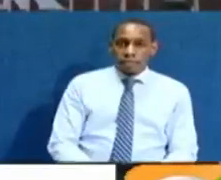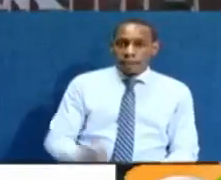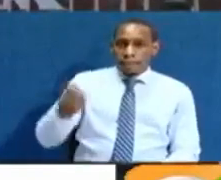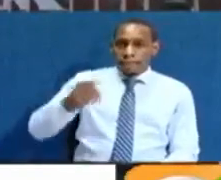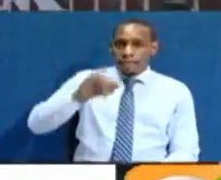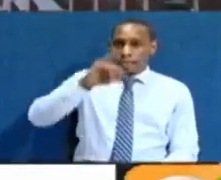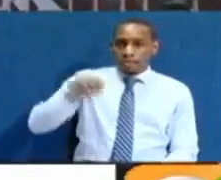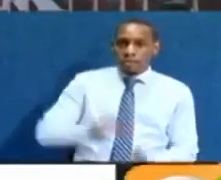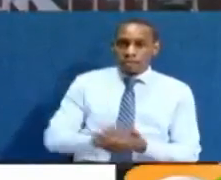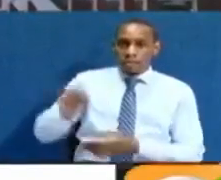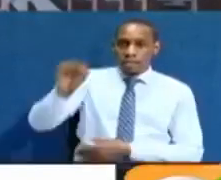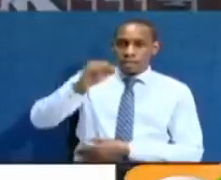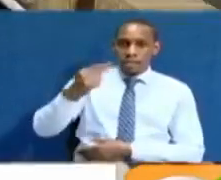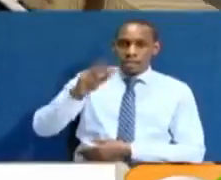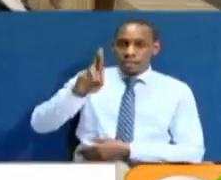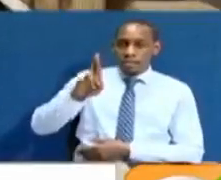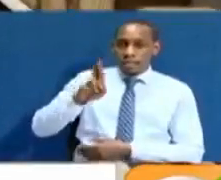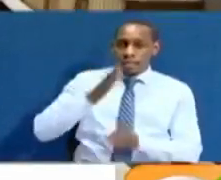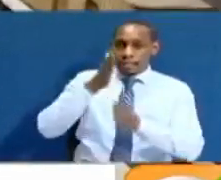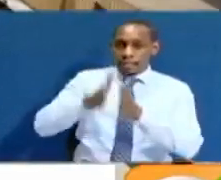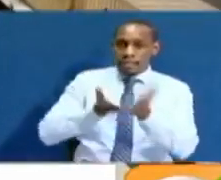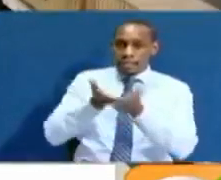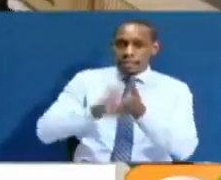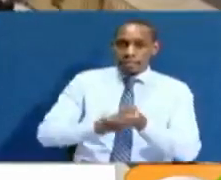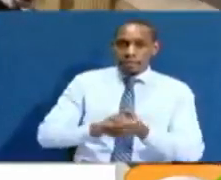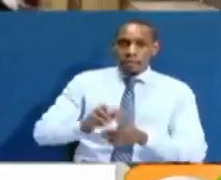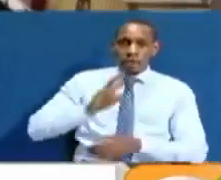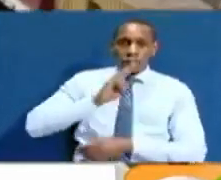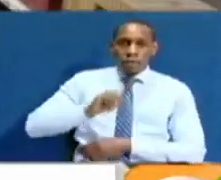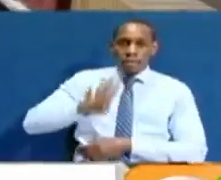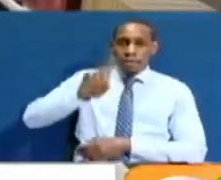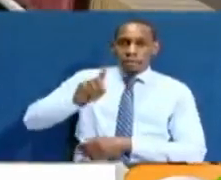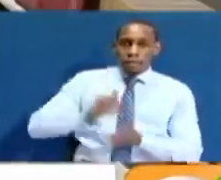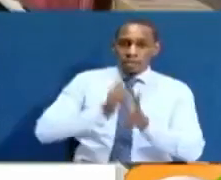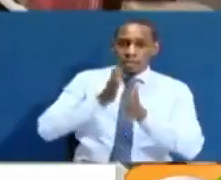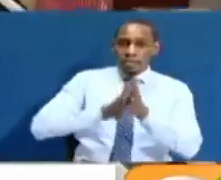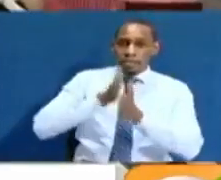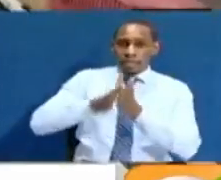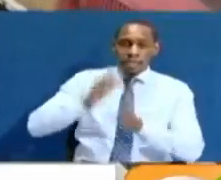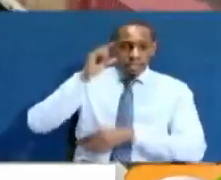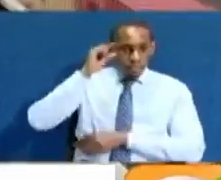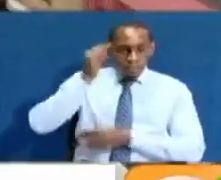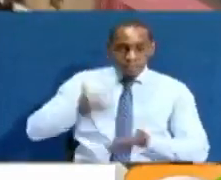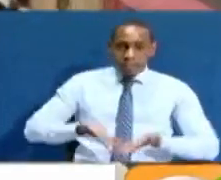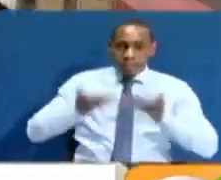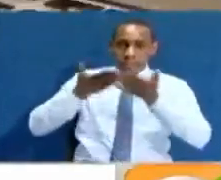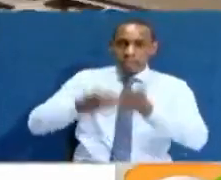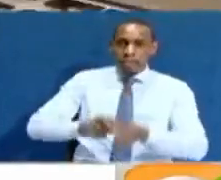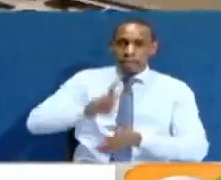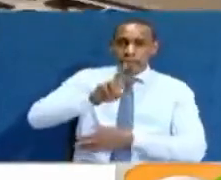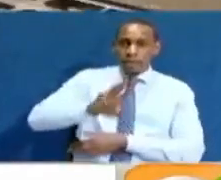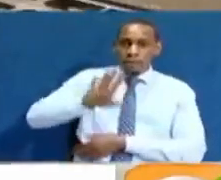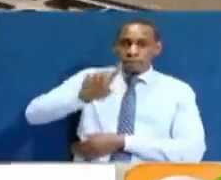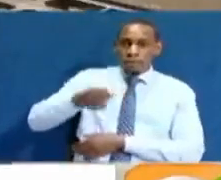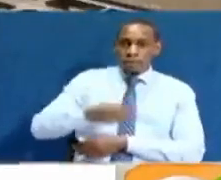In January, the SGR Madaraka Freight Service ran 241 trains from Mombasa, delivering